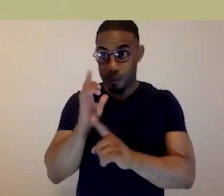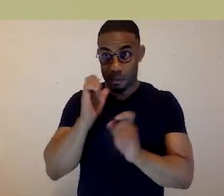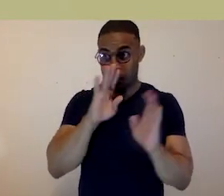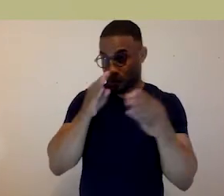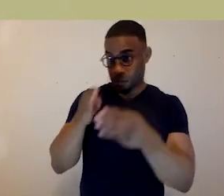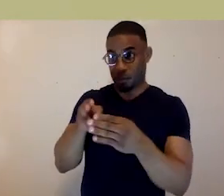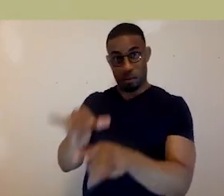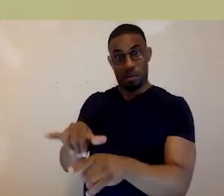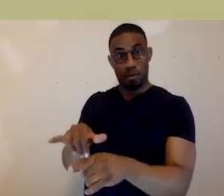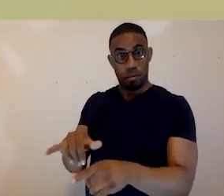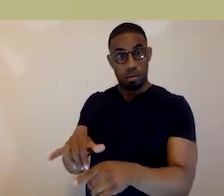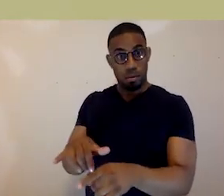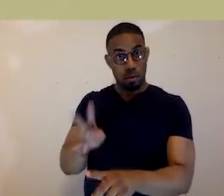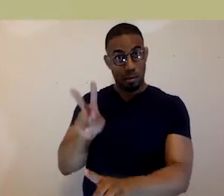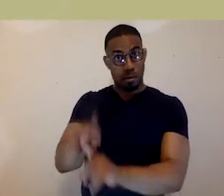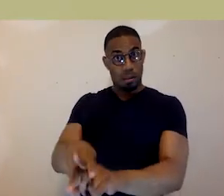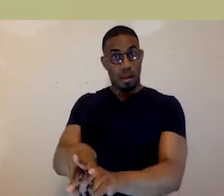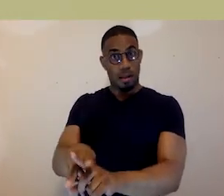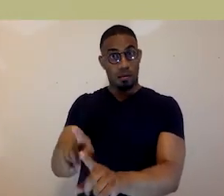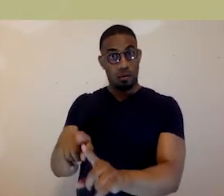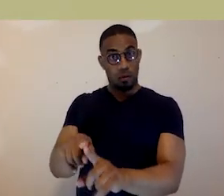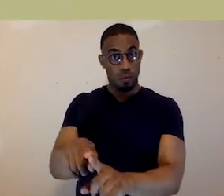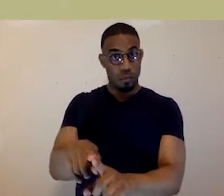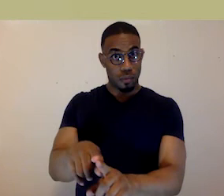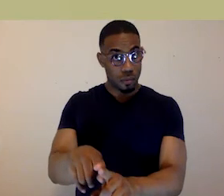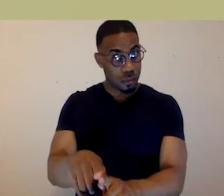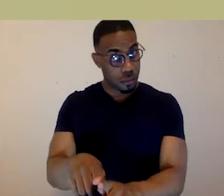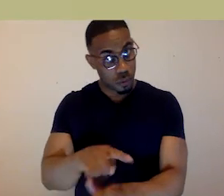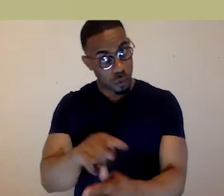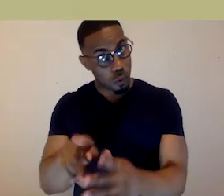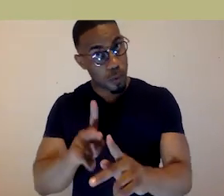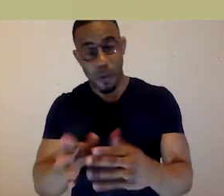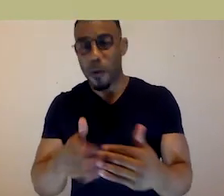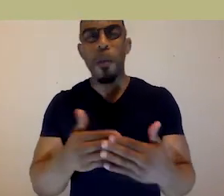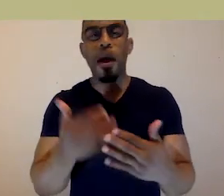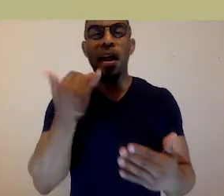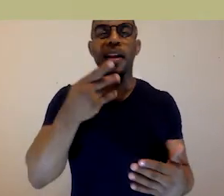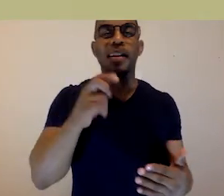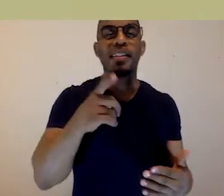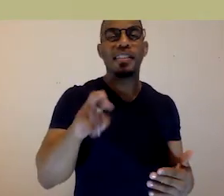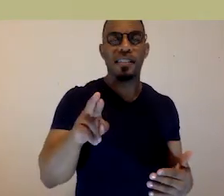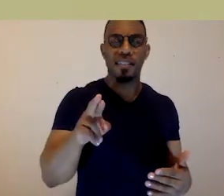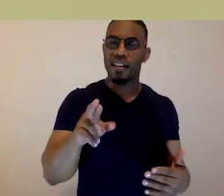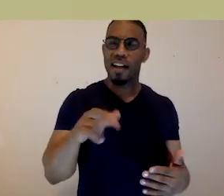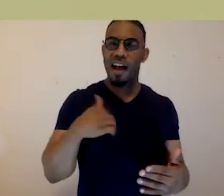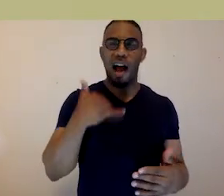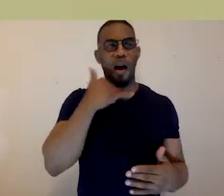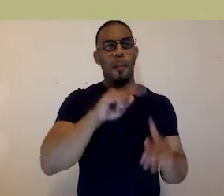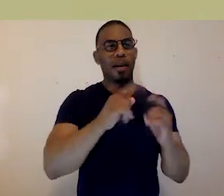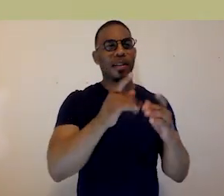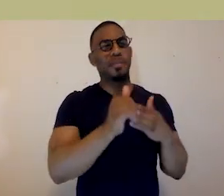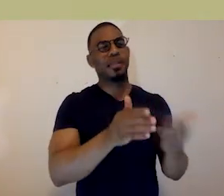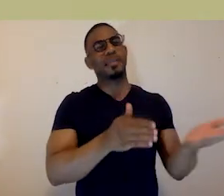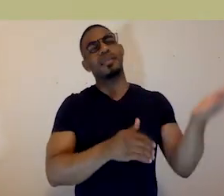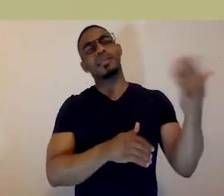just was assigning it to those people, no matter gender. So I called my team lead